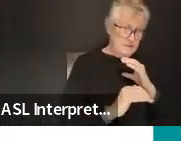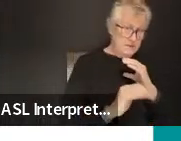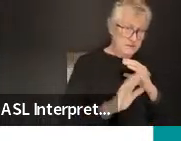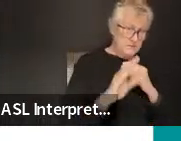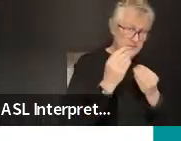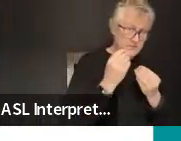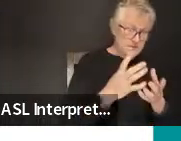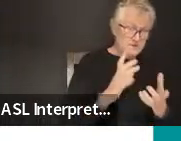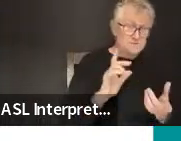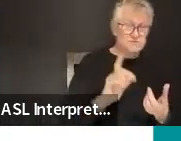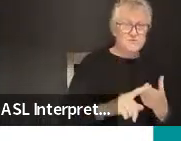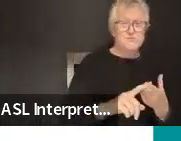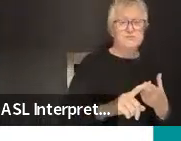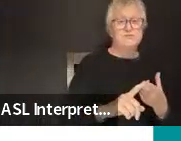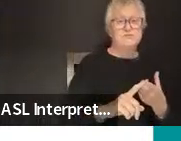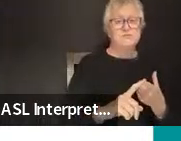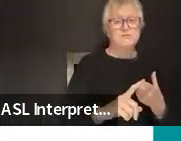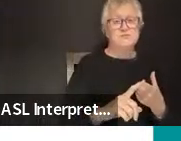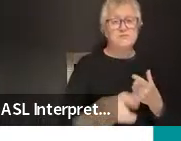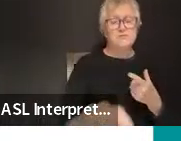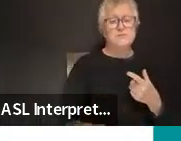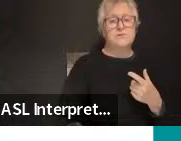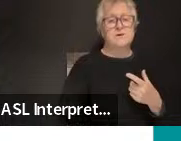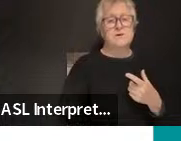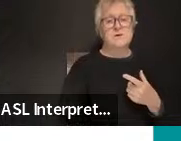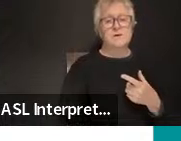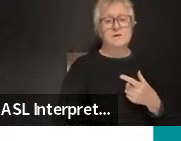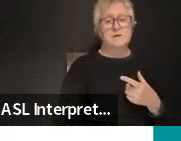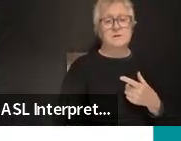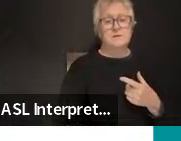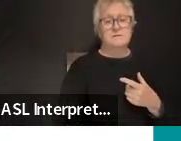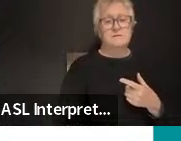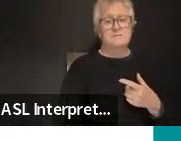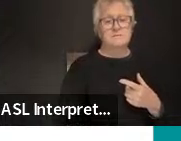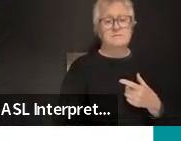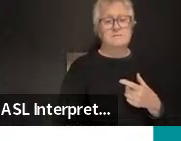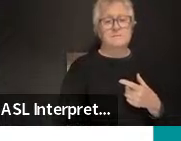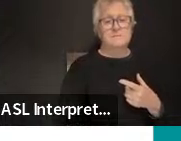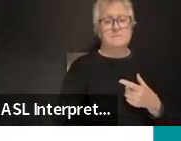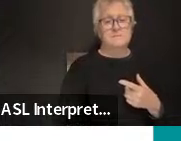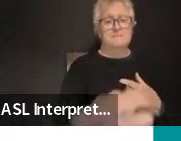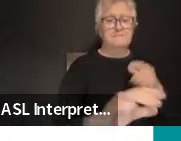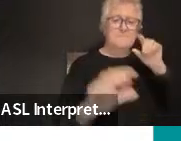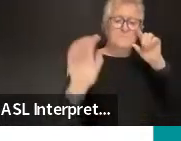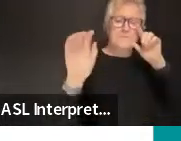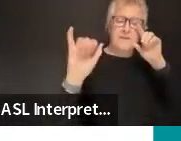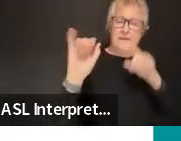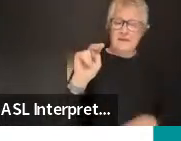info@interstatebridge.org with EAG Public Comment in the subject line. Call